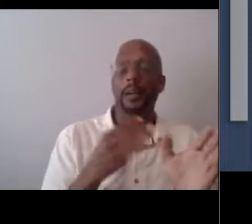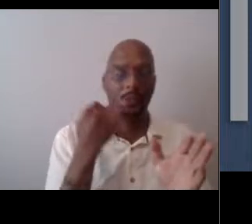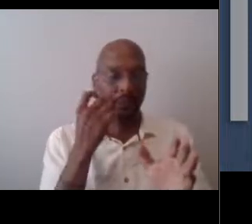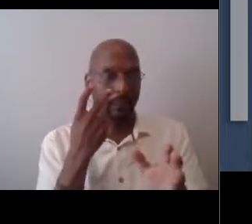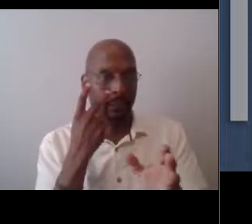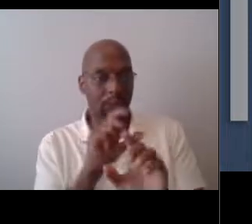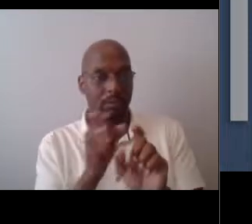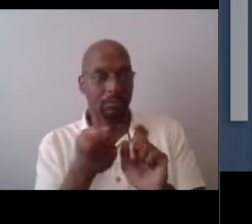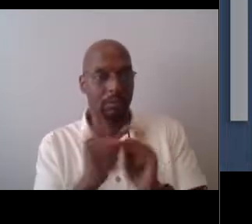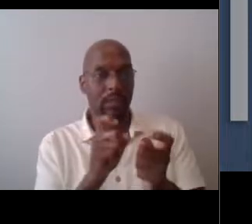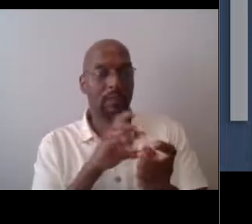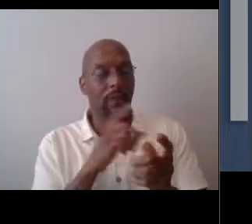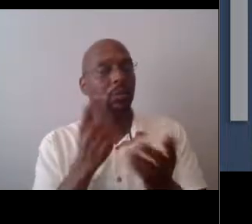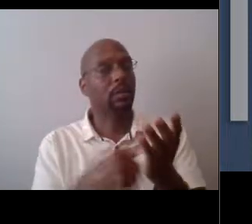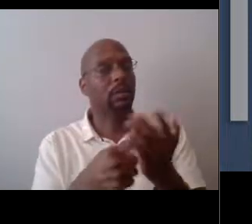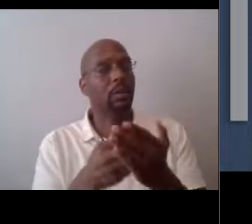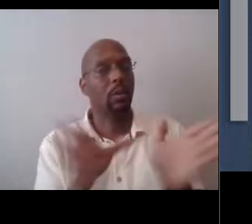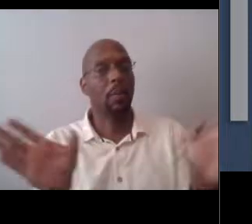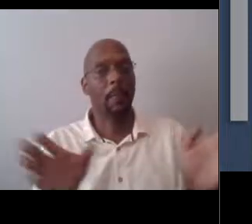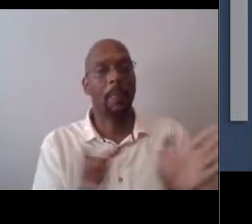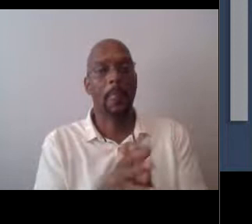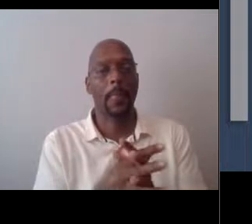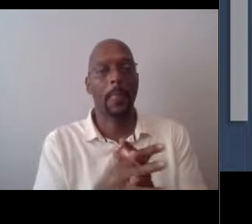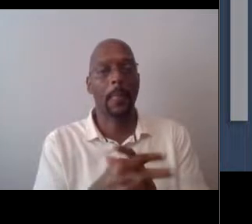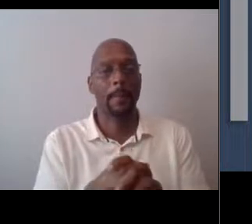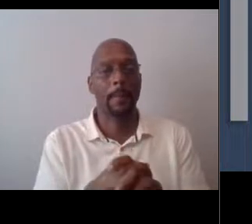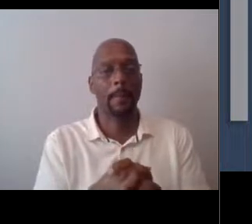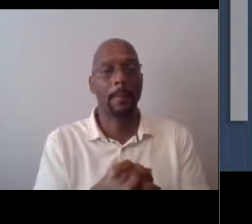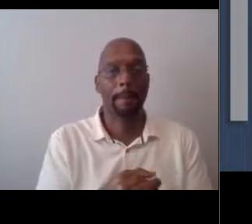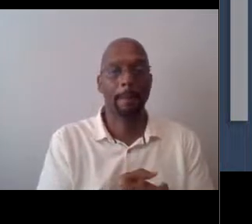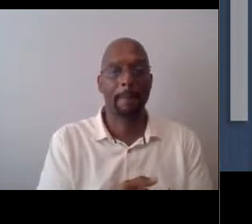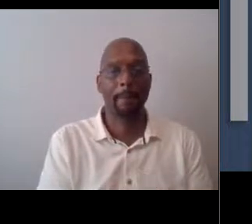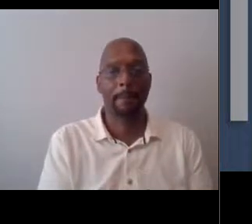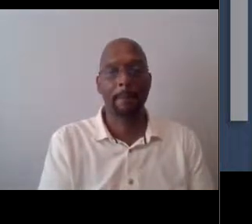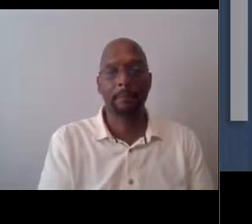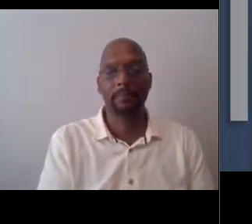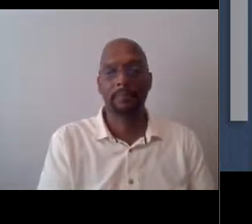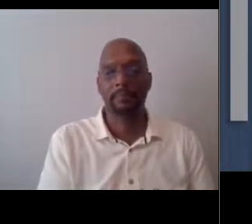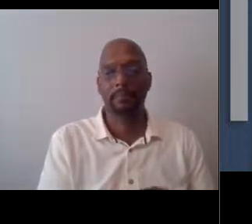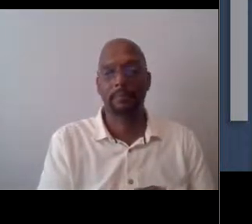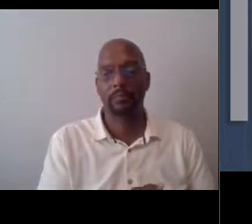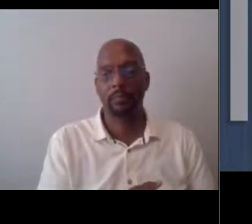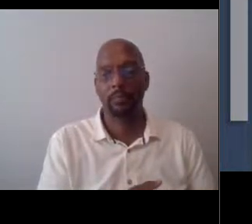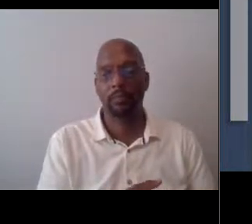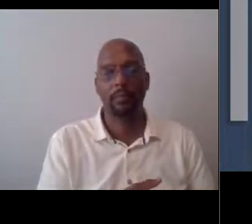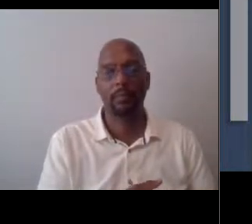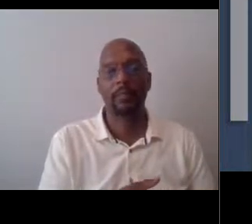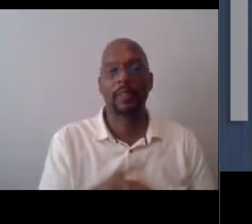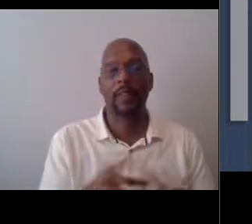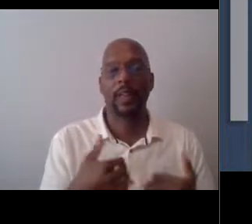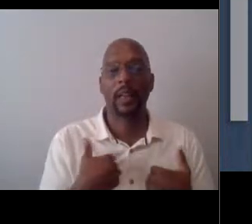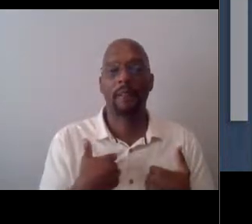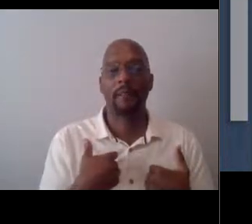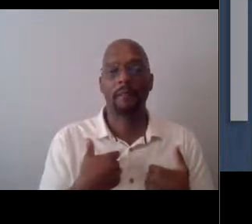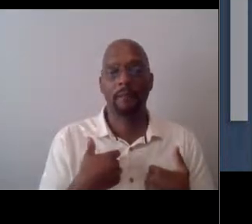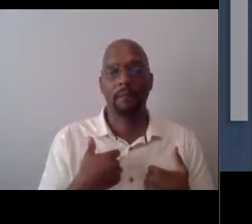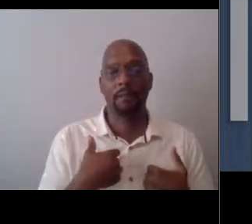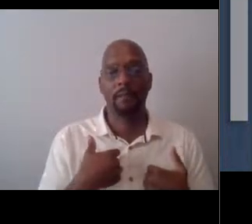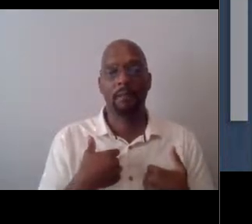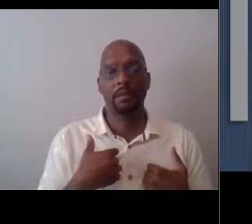you. And kind of following along the lines of that last discussion, there have been a number of people who talked about